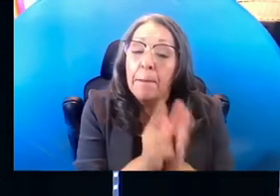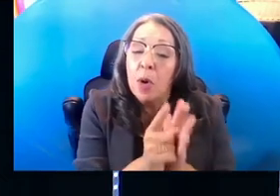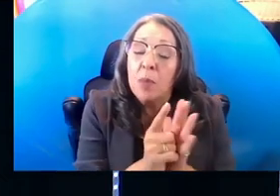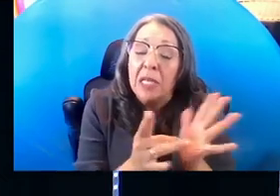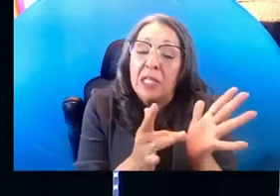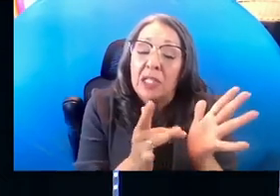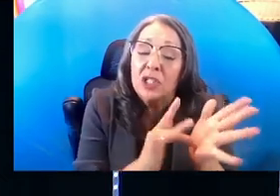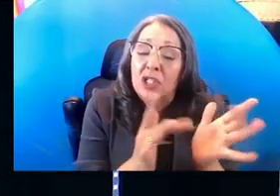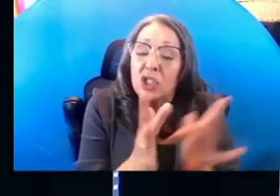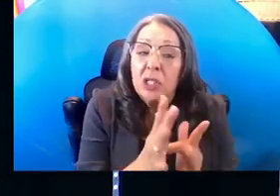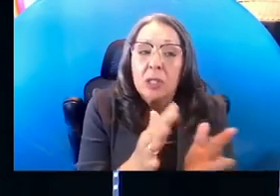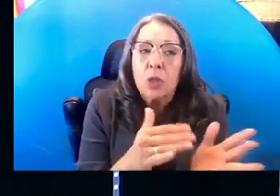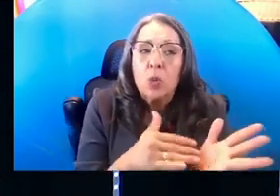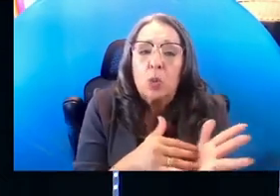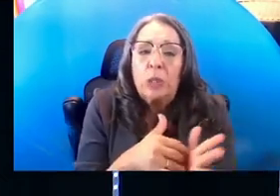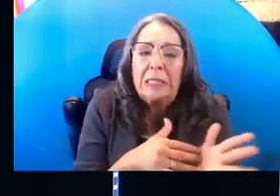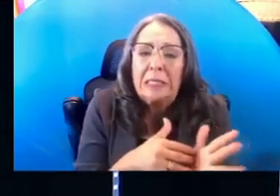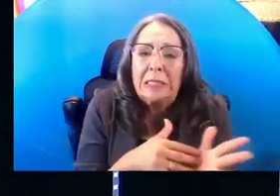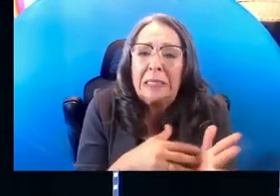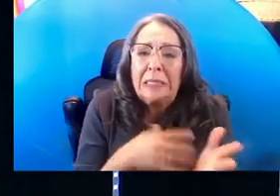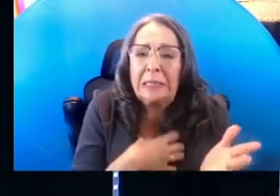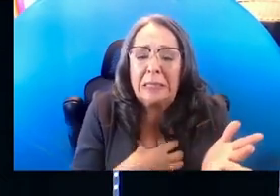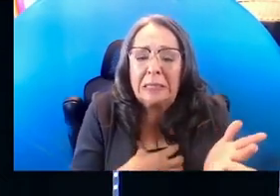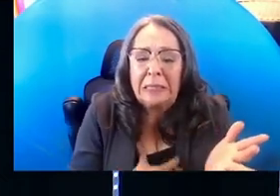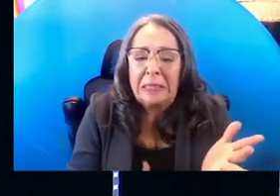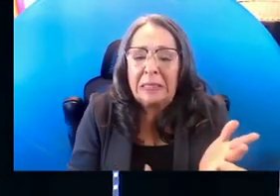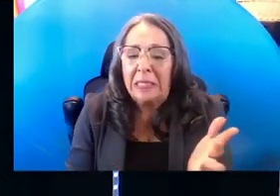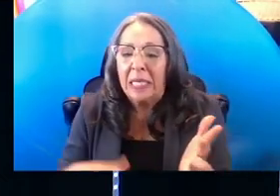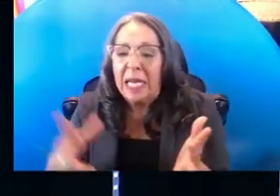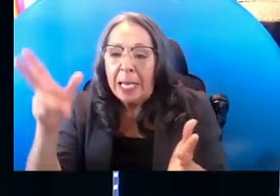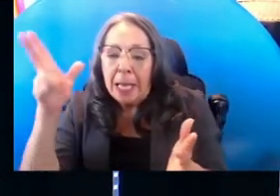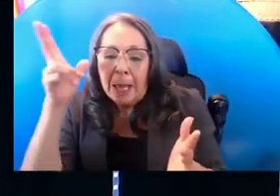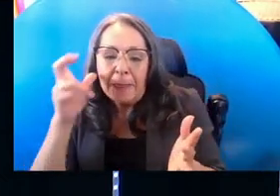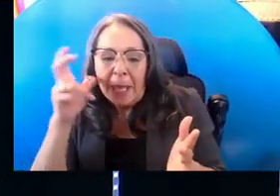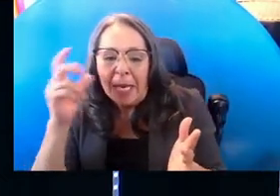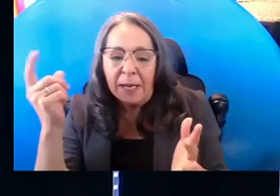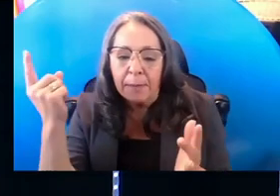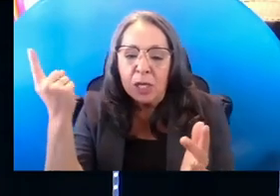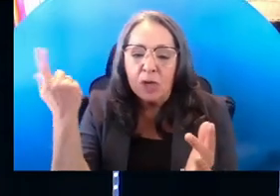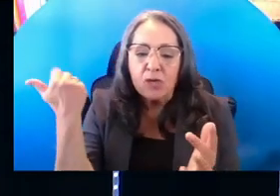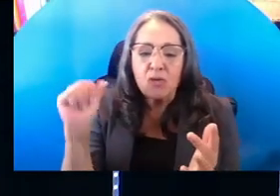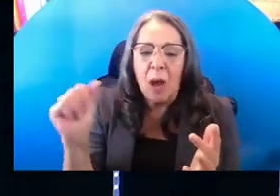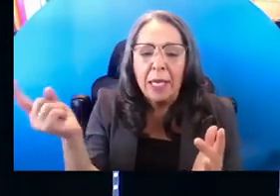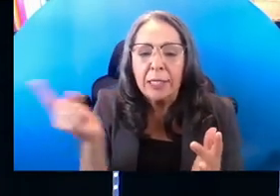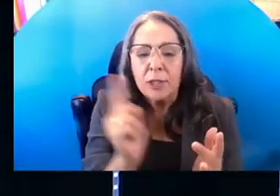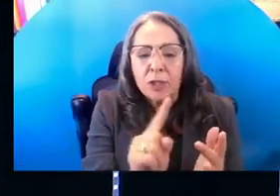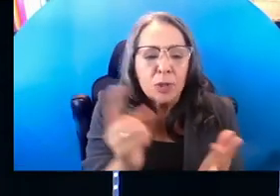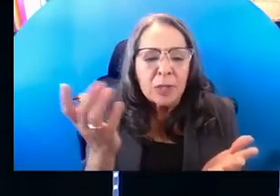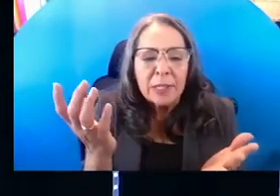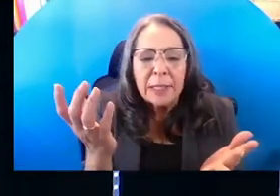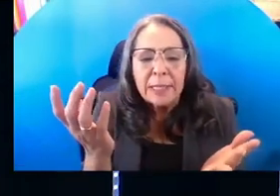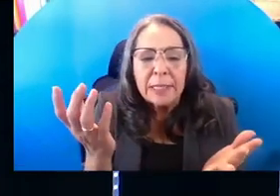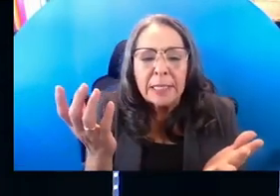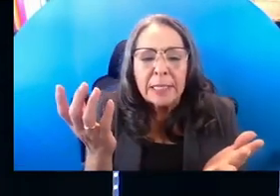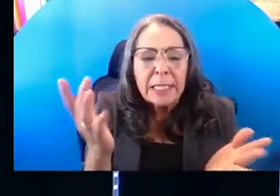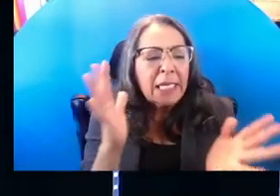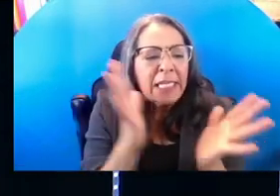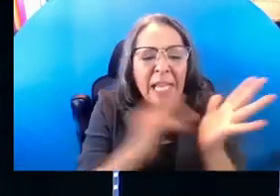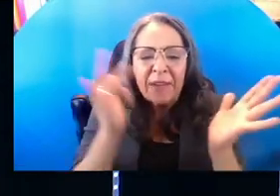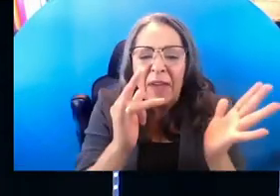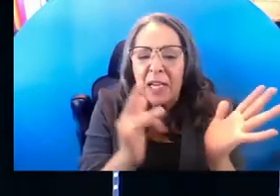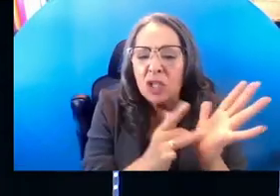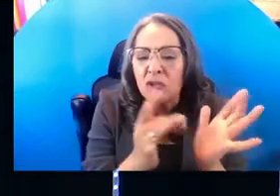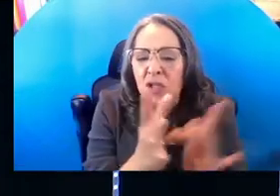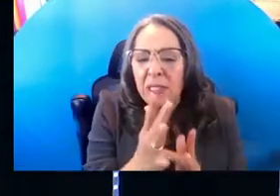Jesus that the enemy came in and tried to take advantage of him. He's at his lowest point. Again, he's there and he's